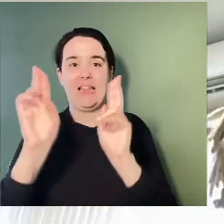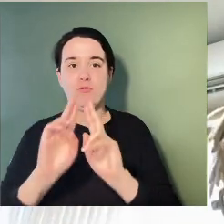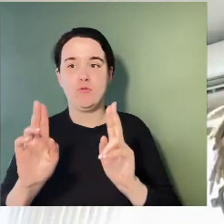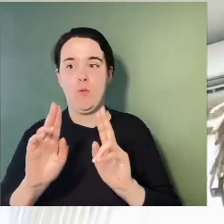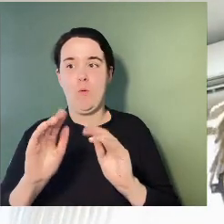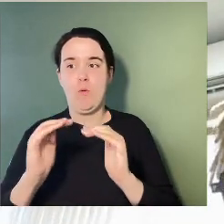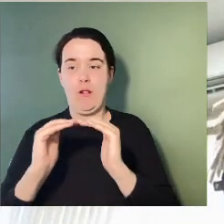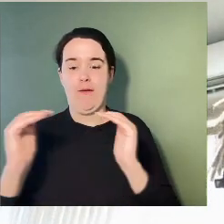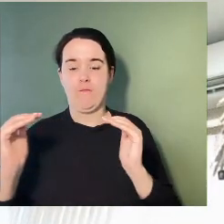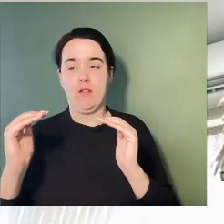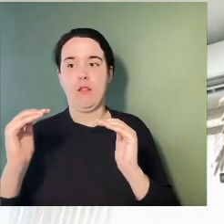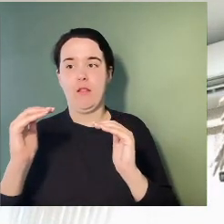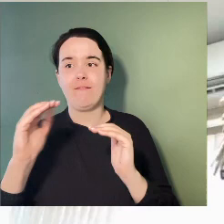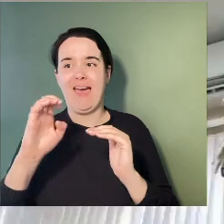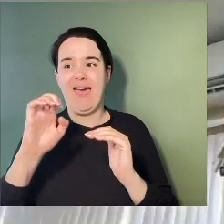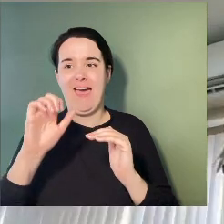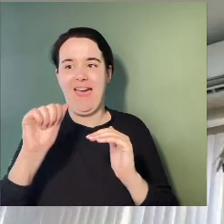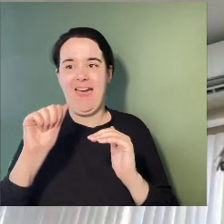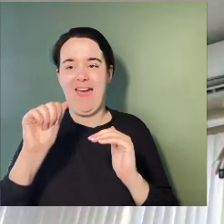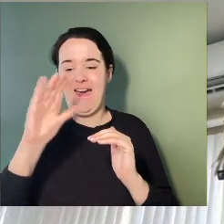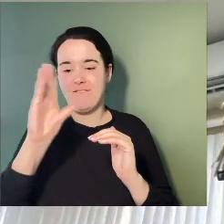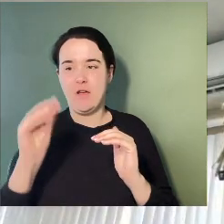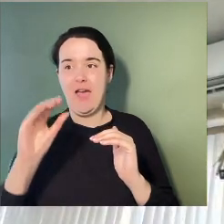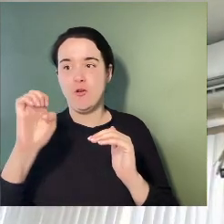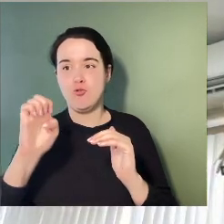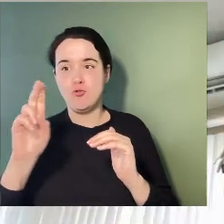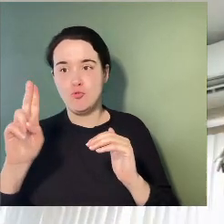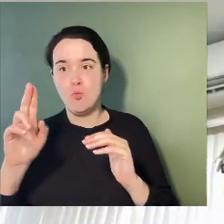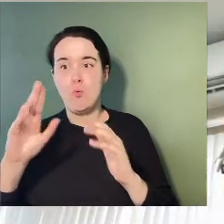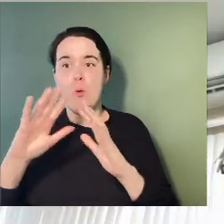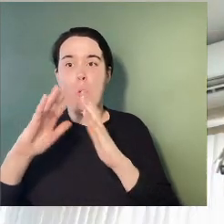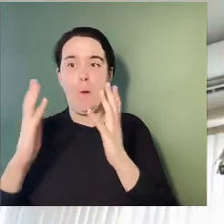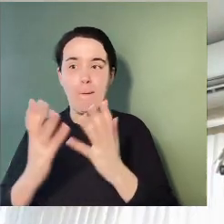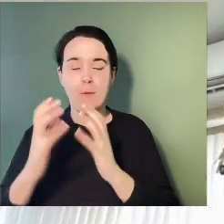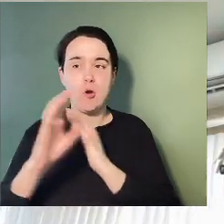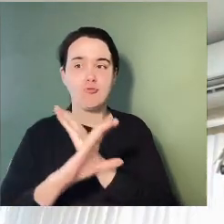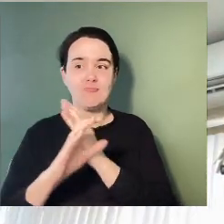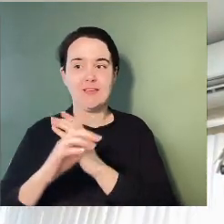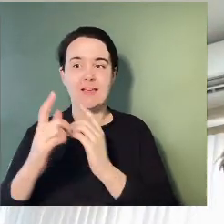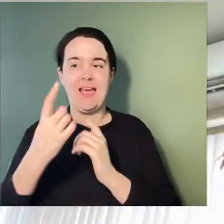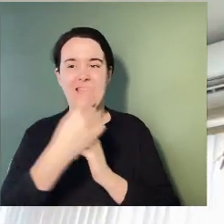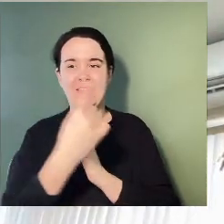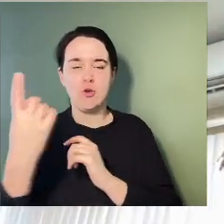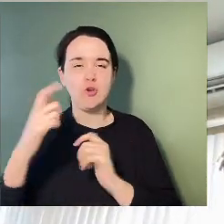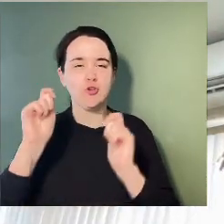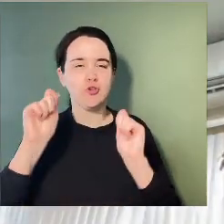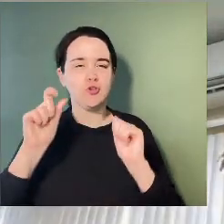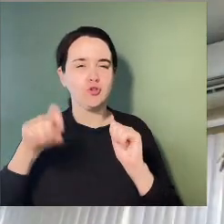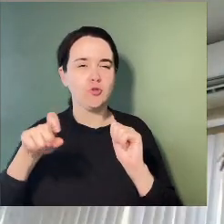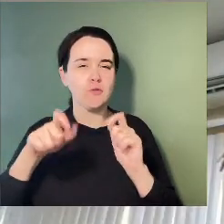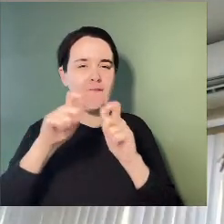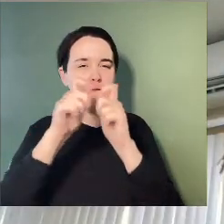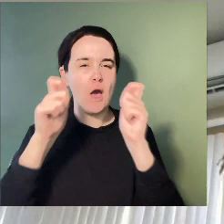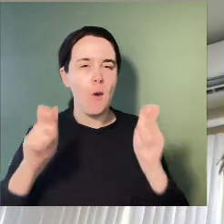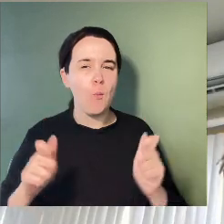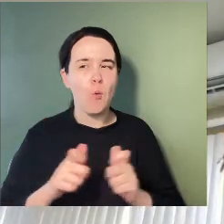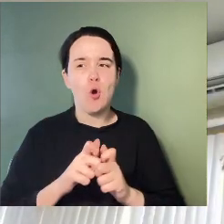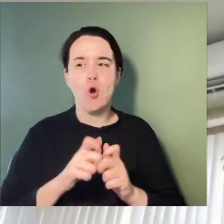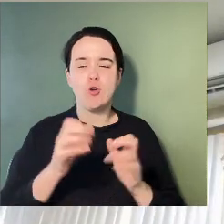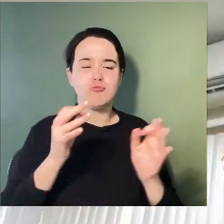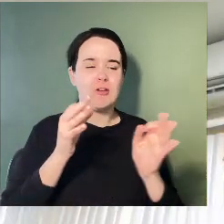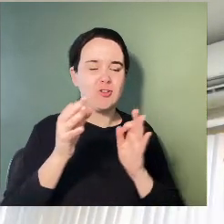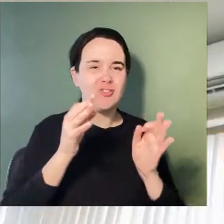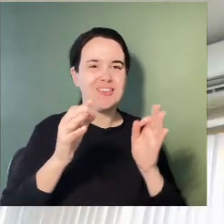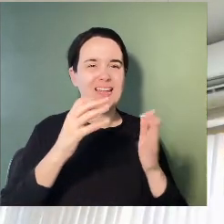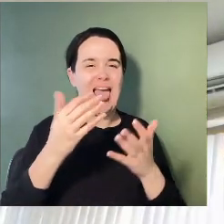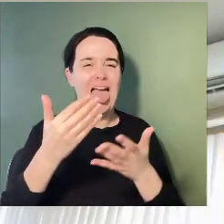in Europe, and globally, each countries must come up with frameworks that protect their citizens in